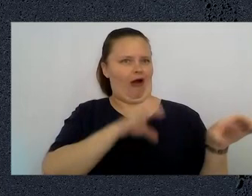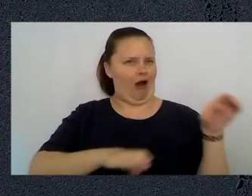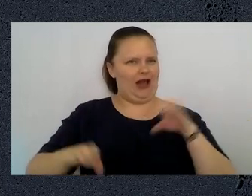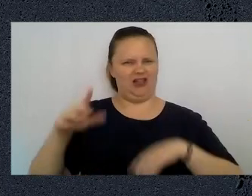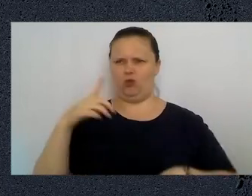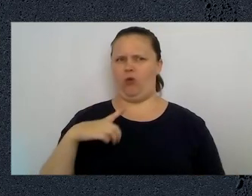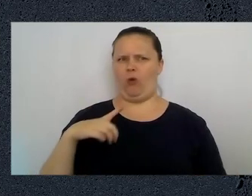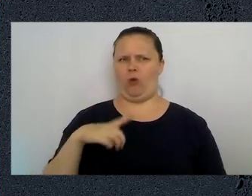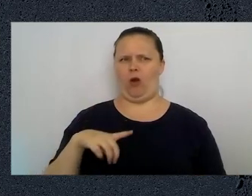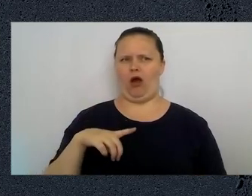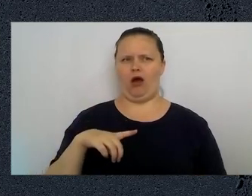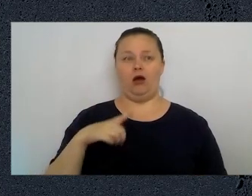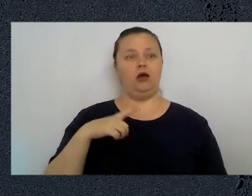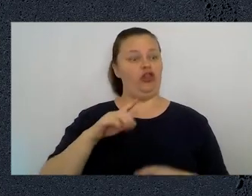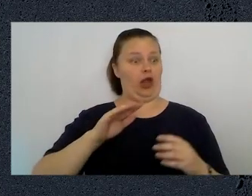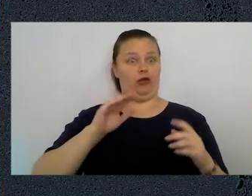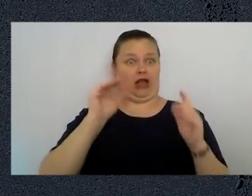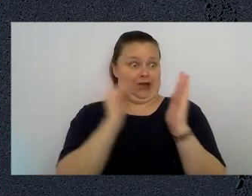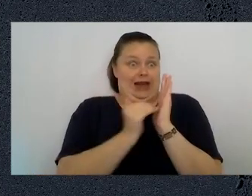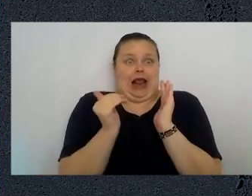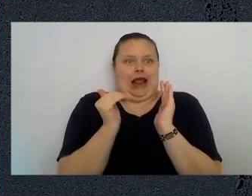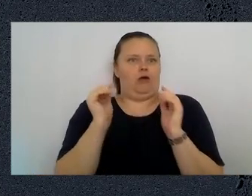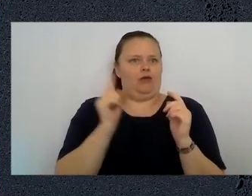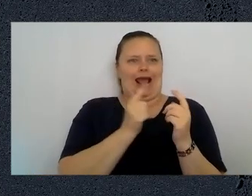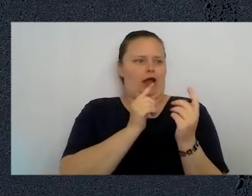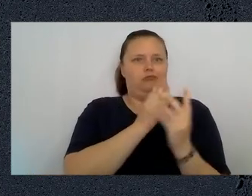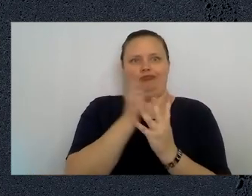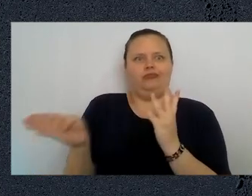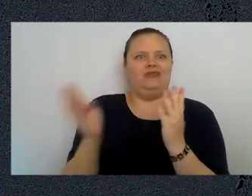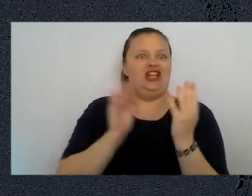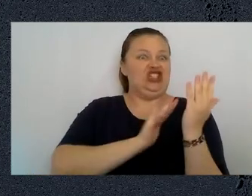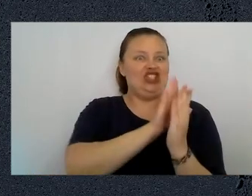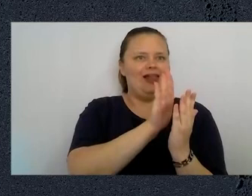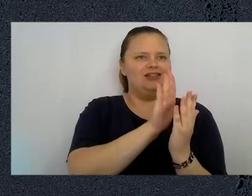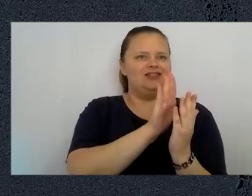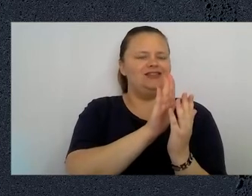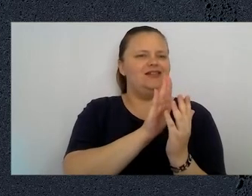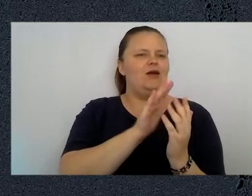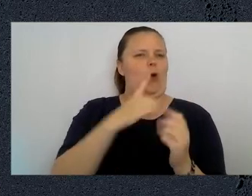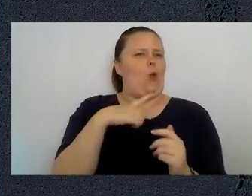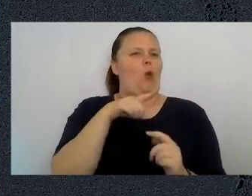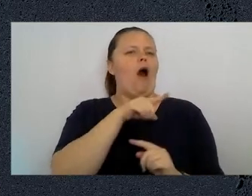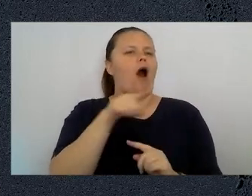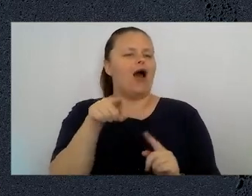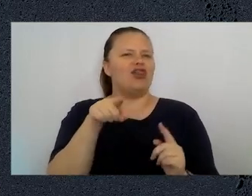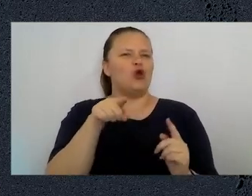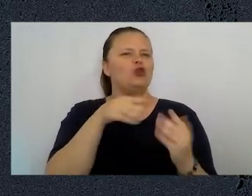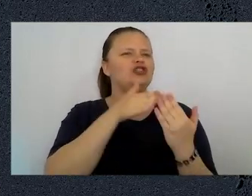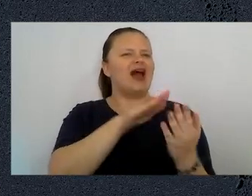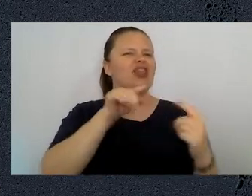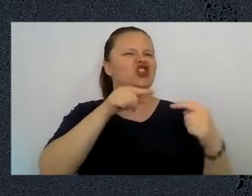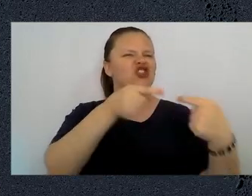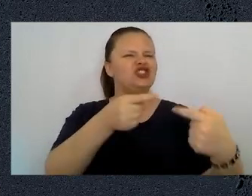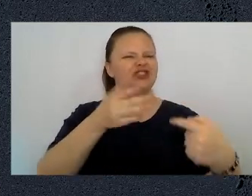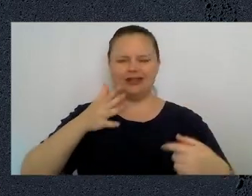the challenges of the moment that we're living in, and we know what they are, that means that girls and women need